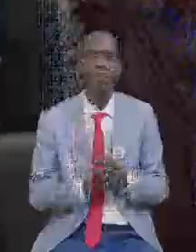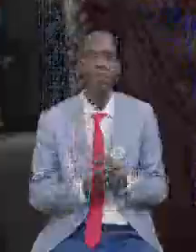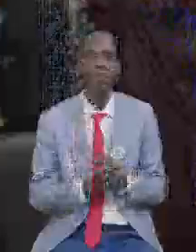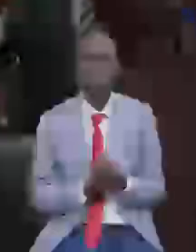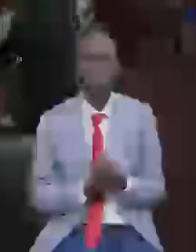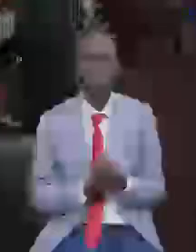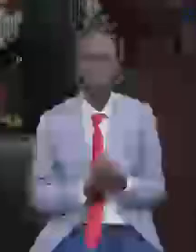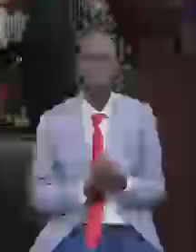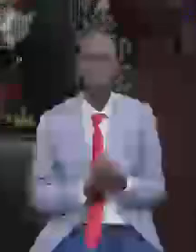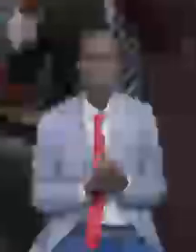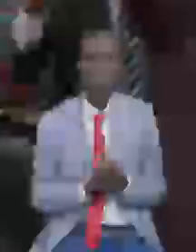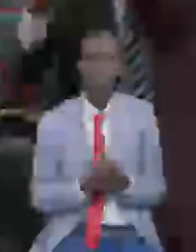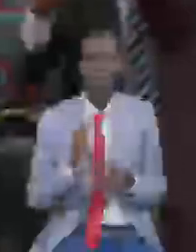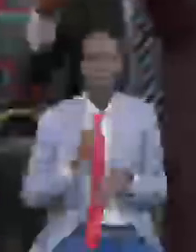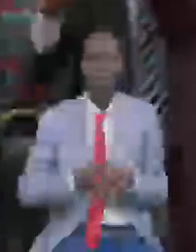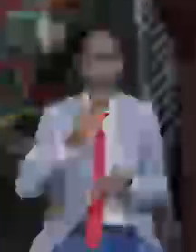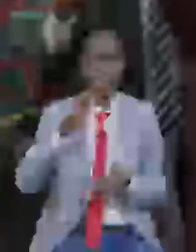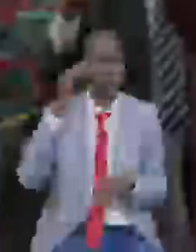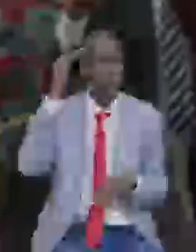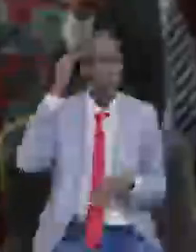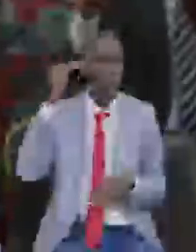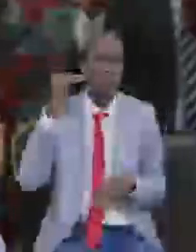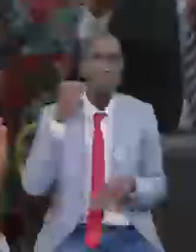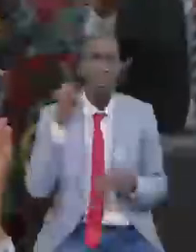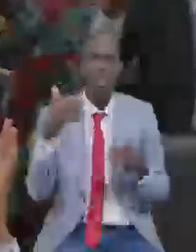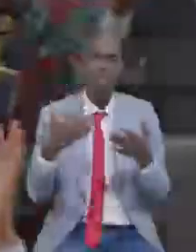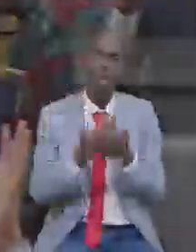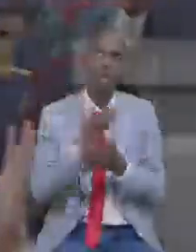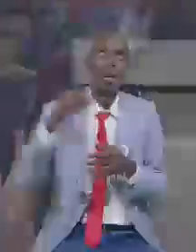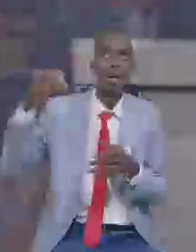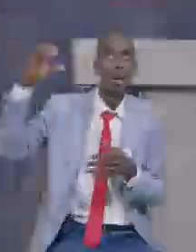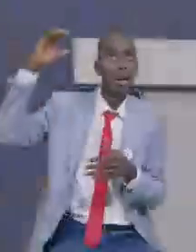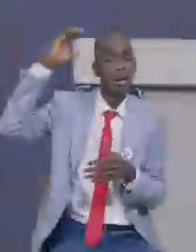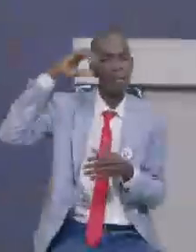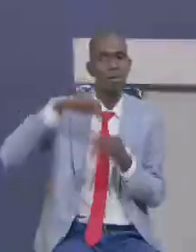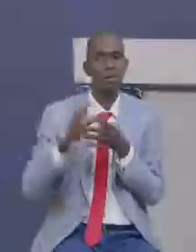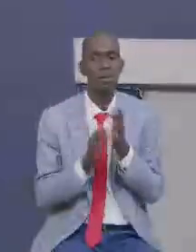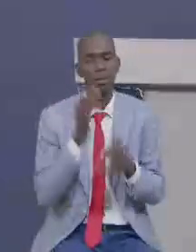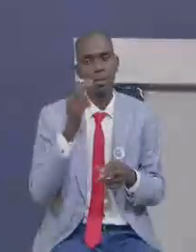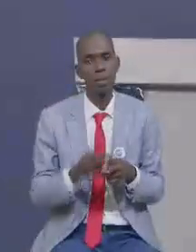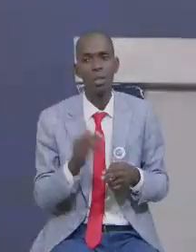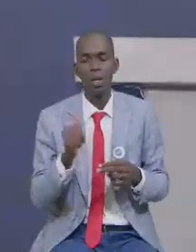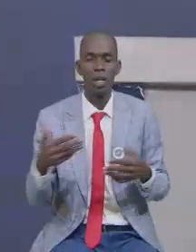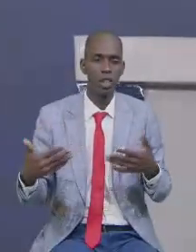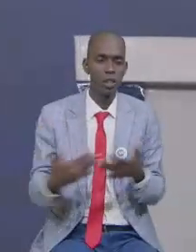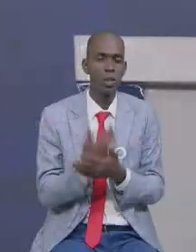On your head, a new anointing, a new